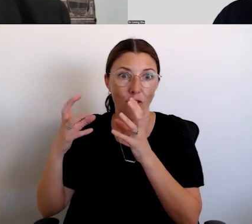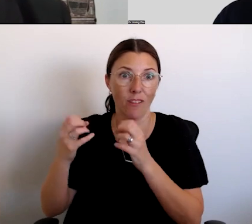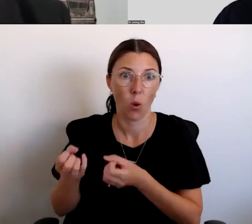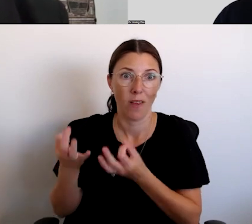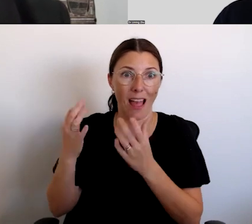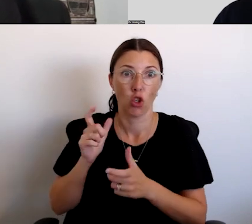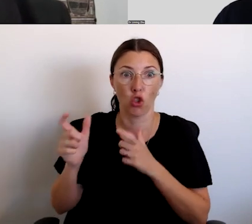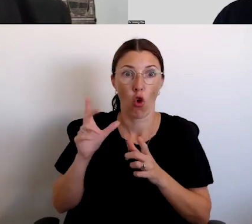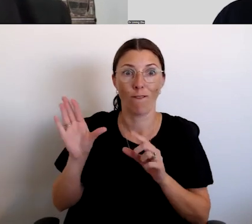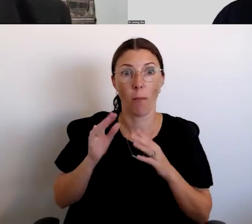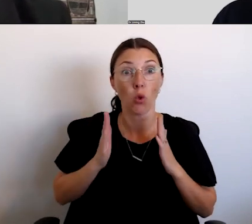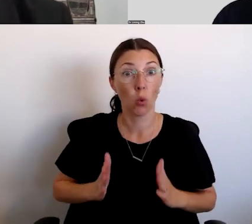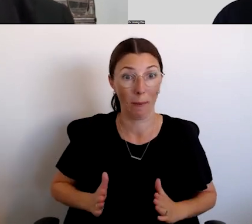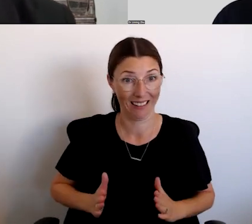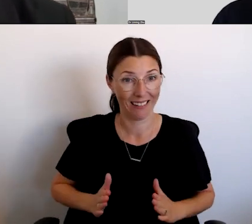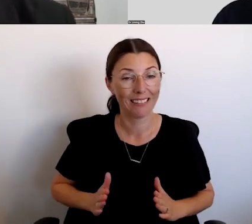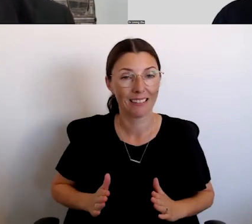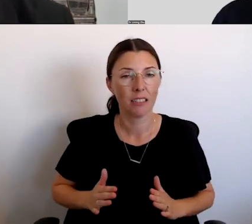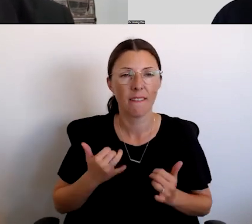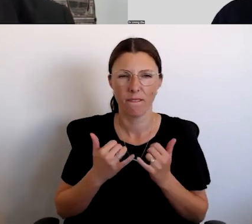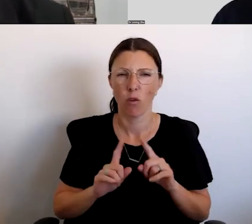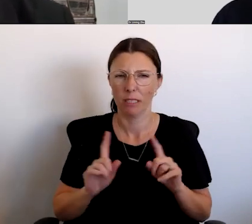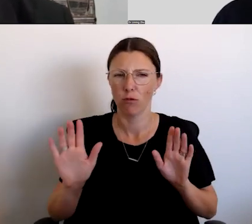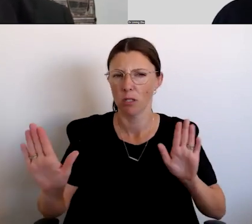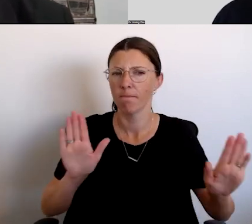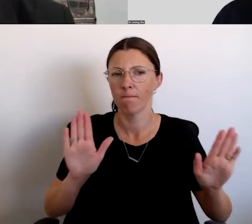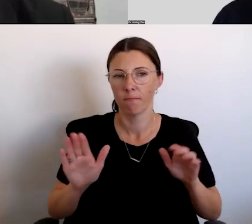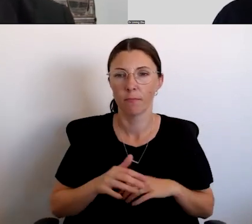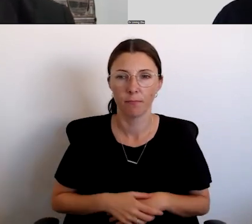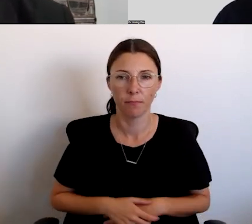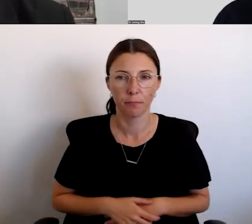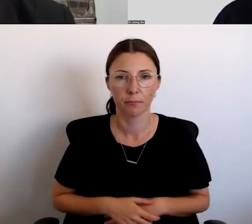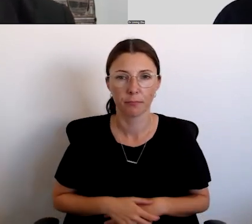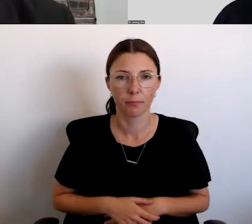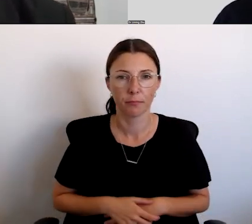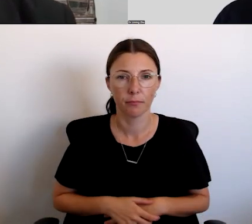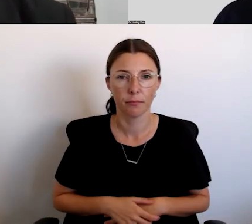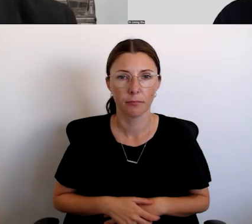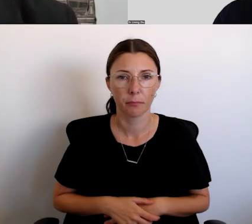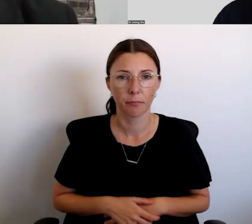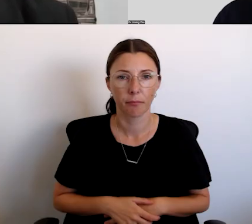self-determination. It seems there's quite a distinct difference between the two. mm, mm. Mm.